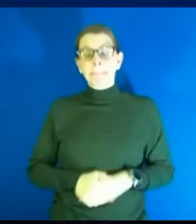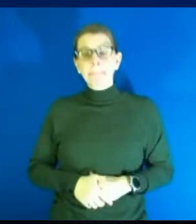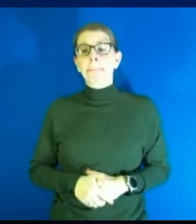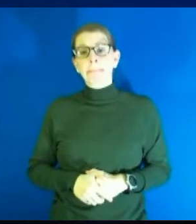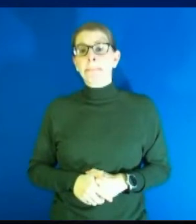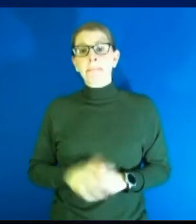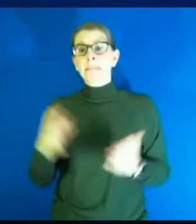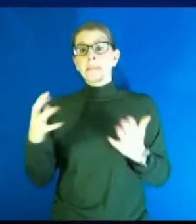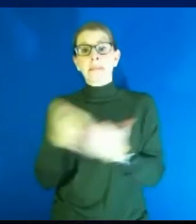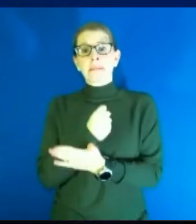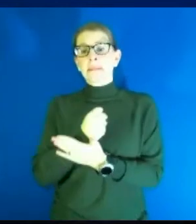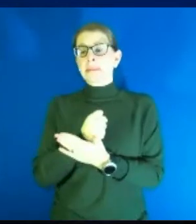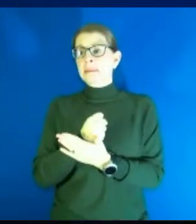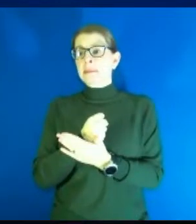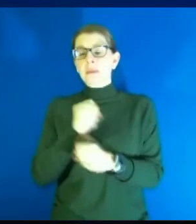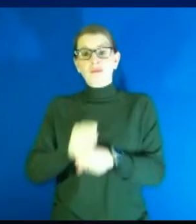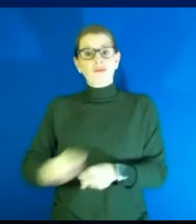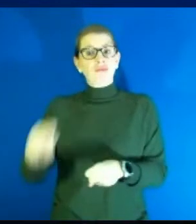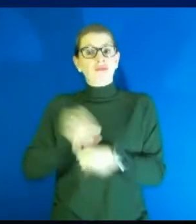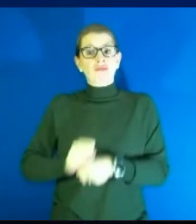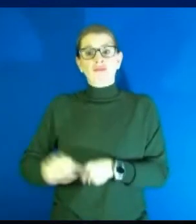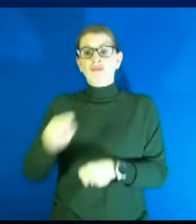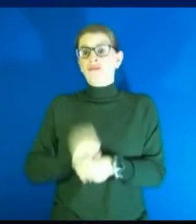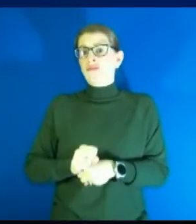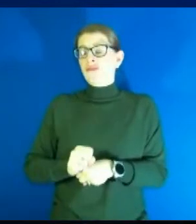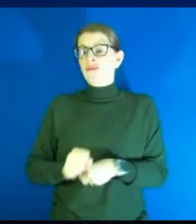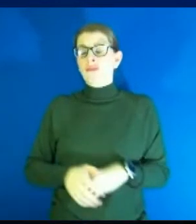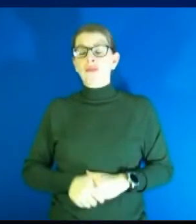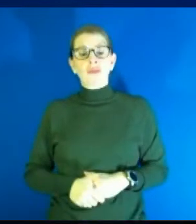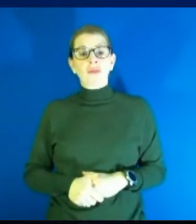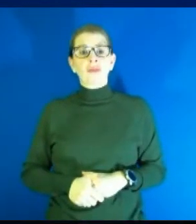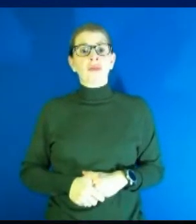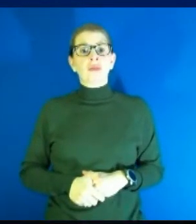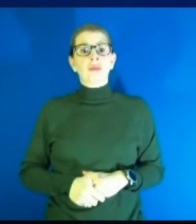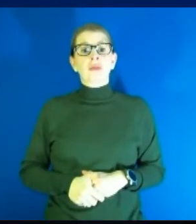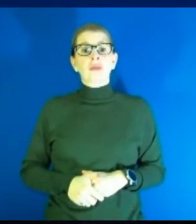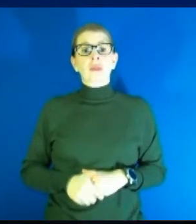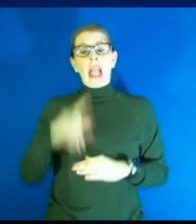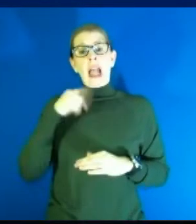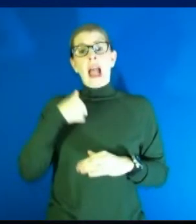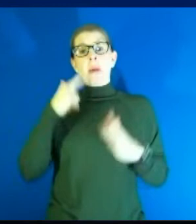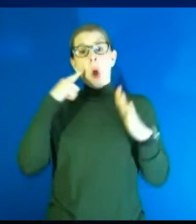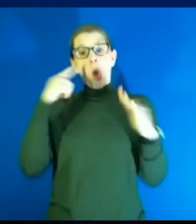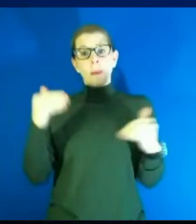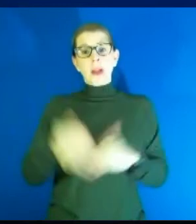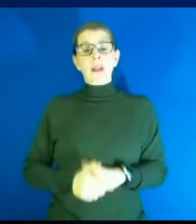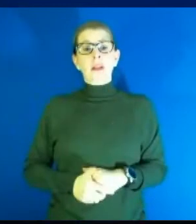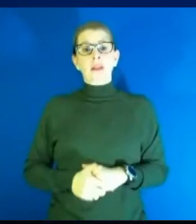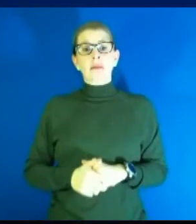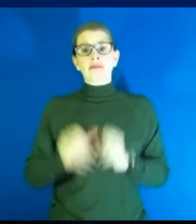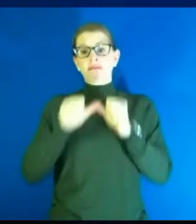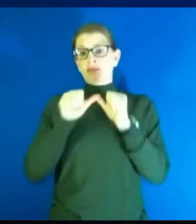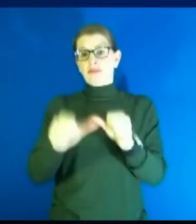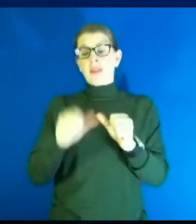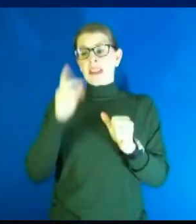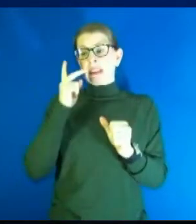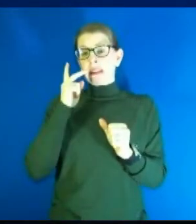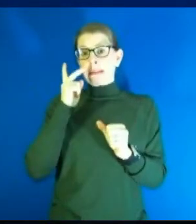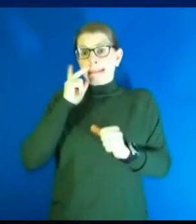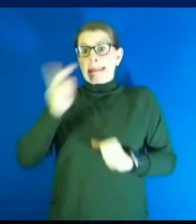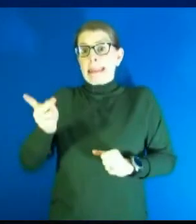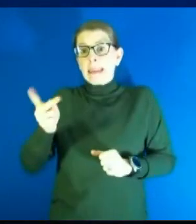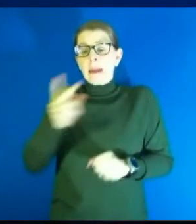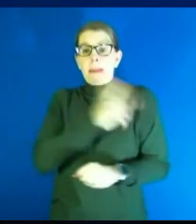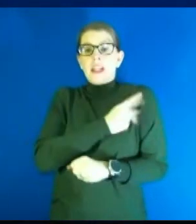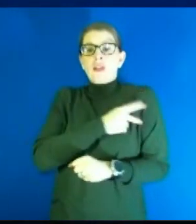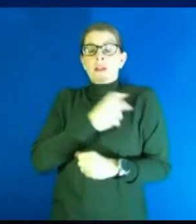time. So I think coming off of that, I really hope that we can continue to see patients appreciating the